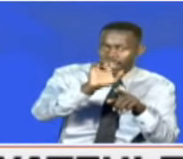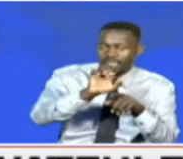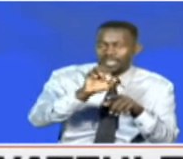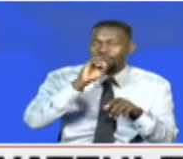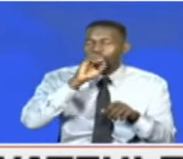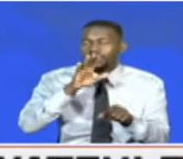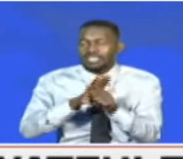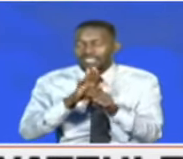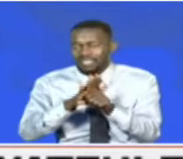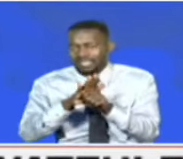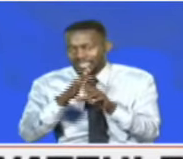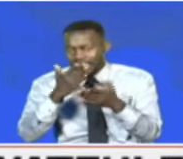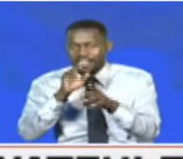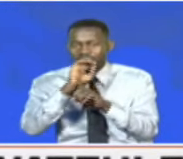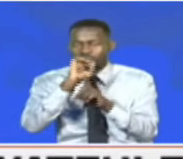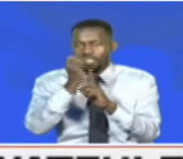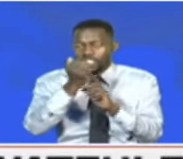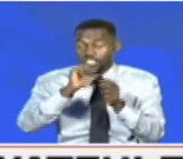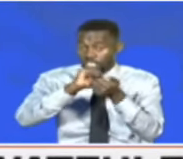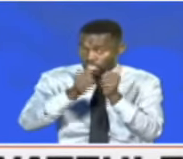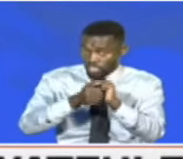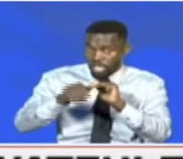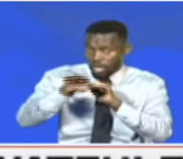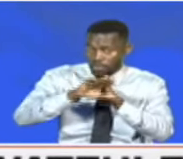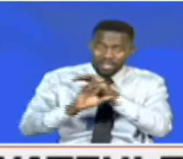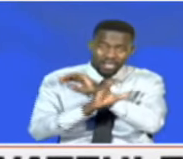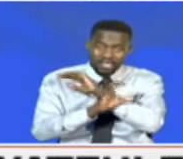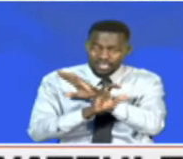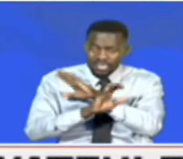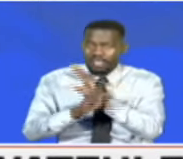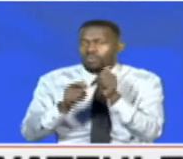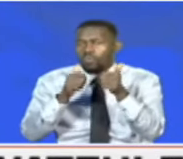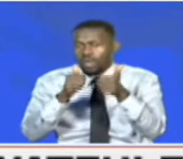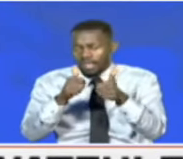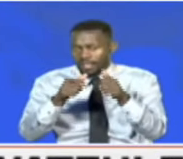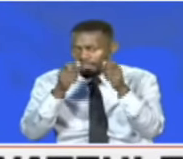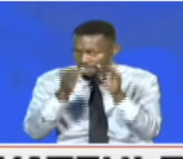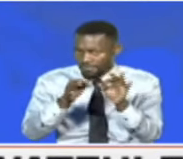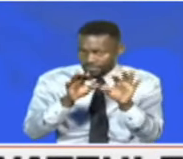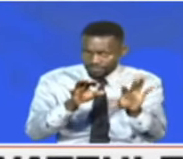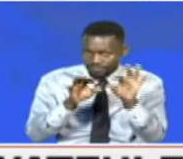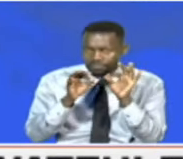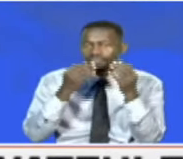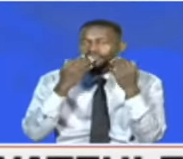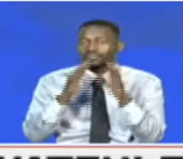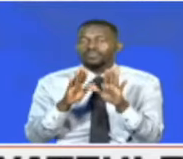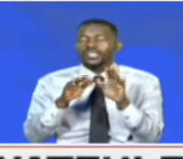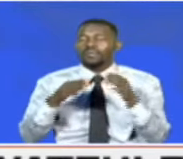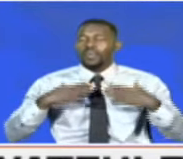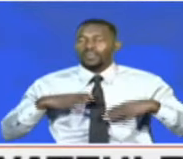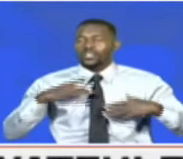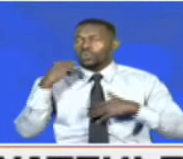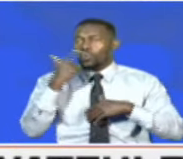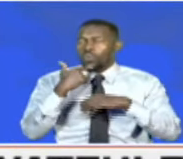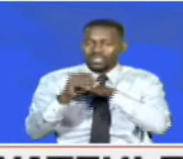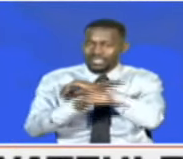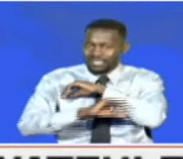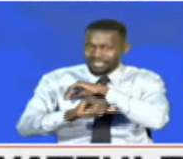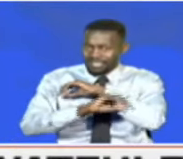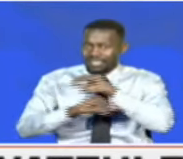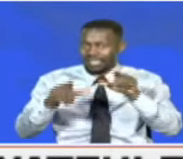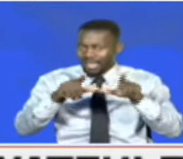misitu nchini limeangaziwa iwapo ataidhinishwa kama waziri. People who have grabbed land, especially Lulua